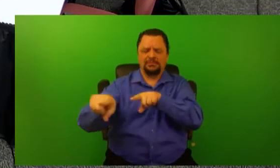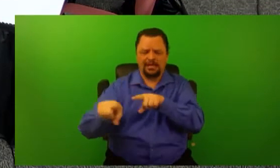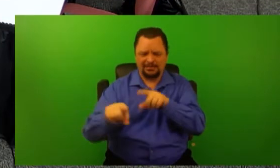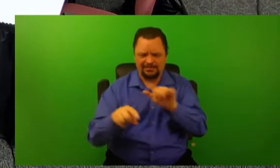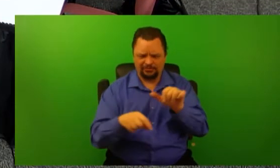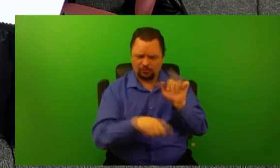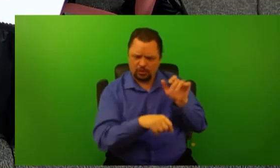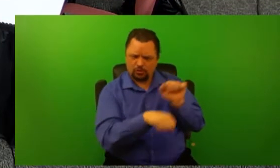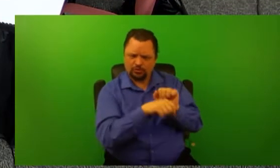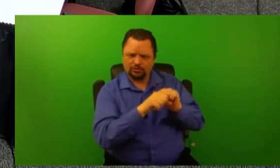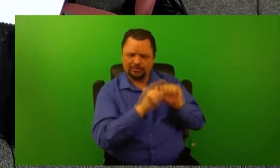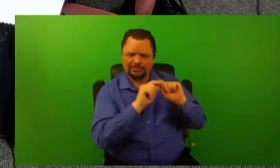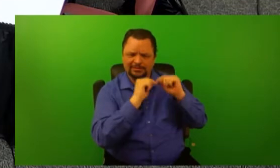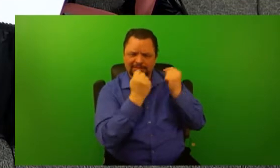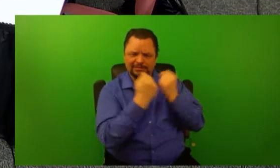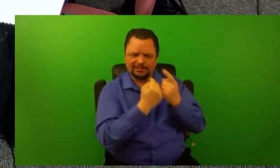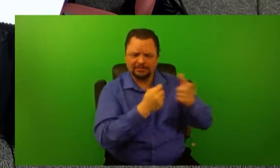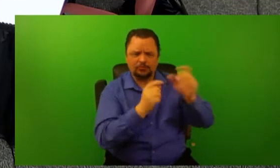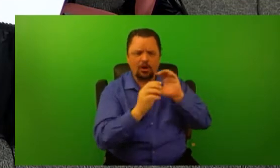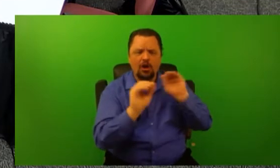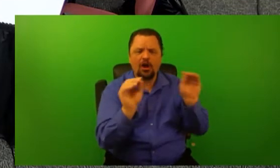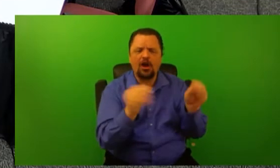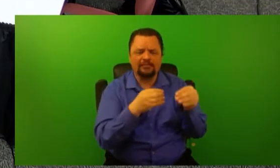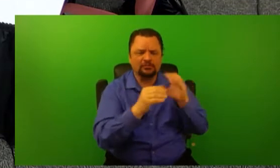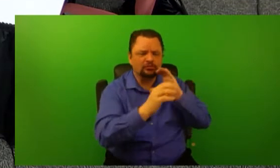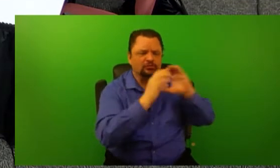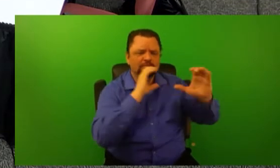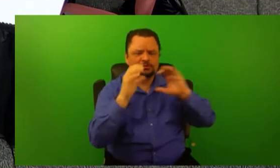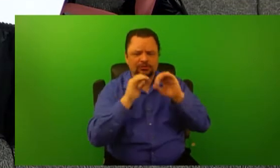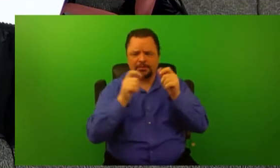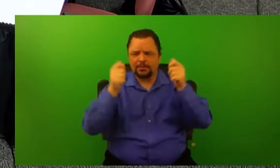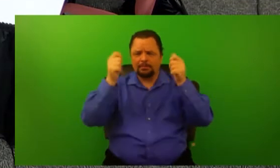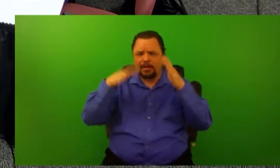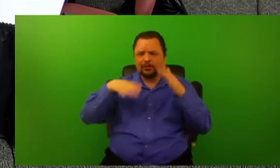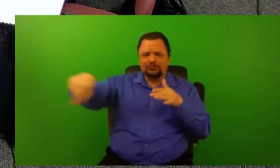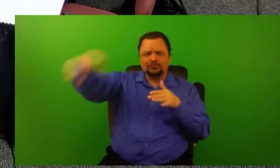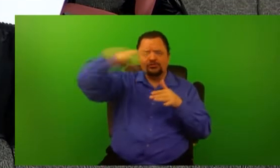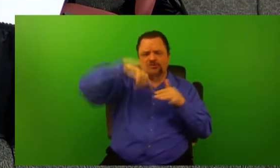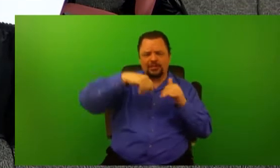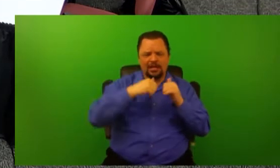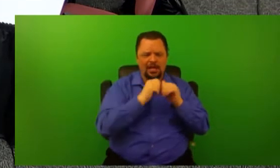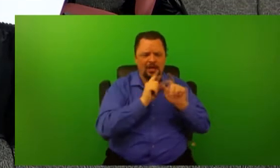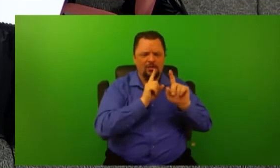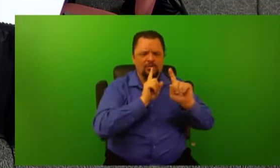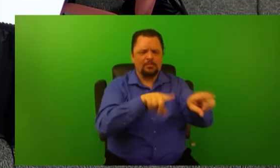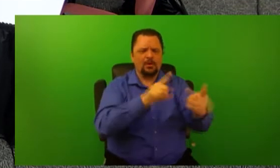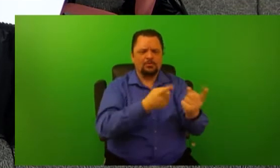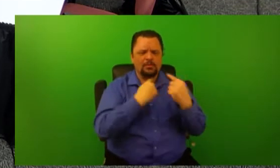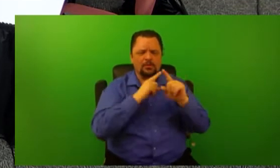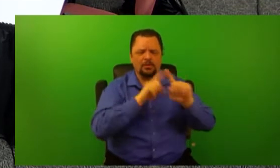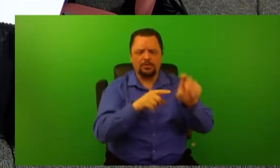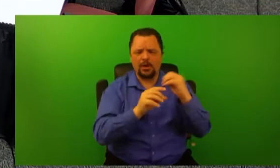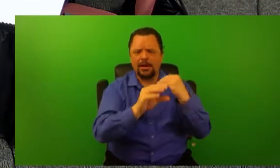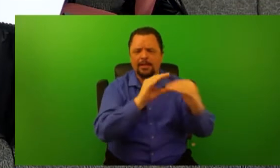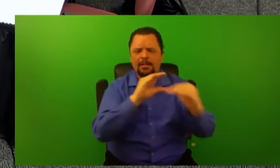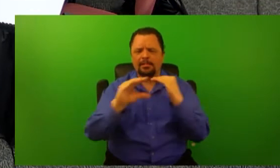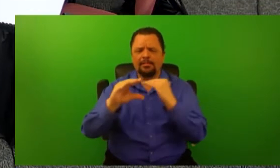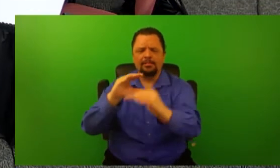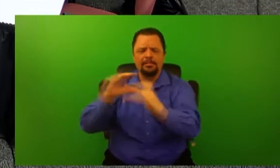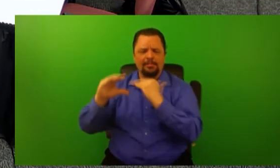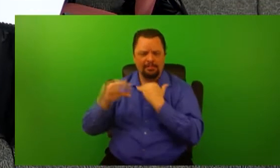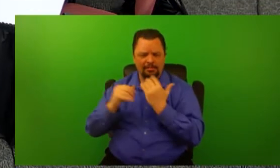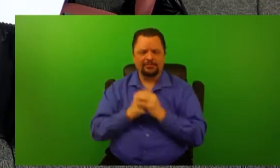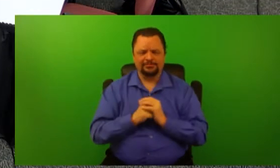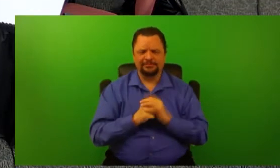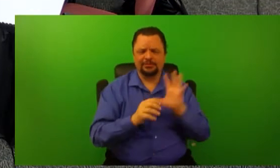including Office of Communications and our administrative manager, to respond to those emails, while also including language